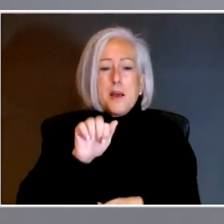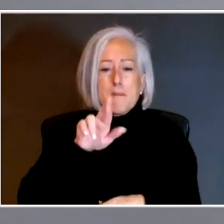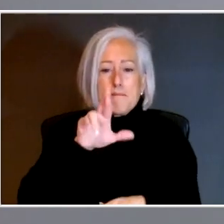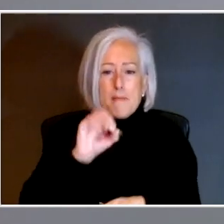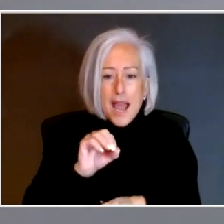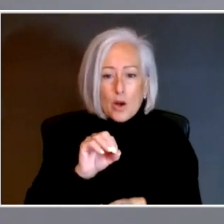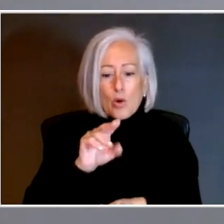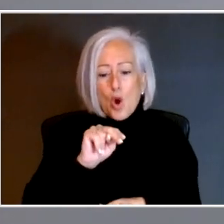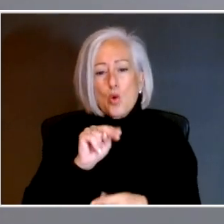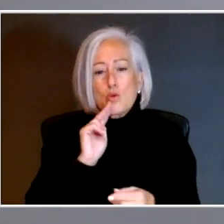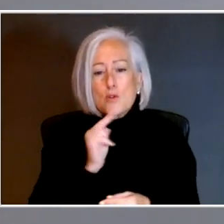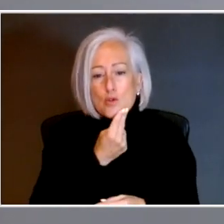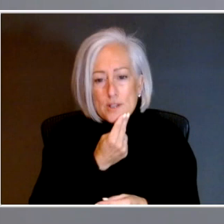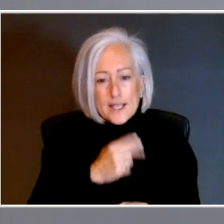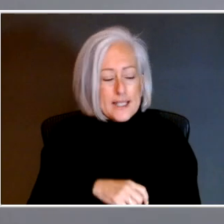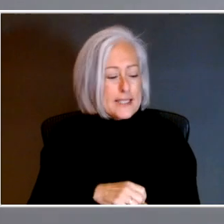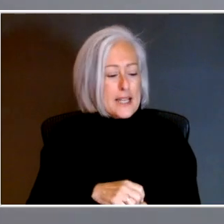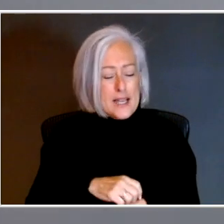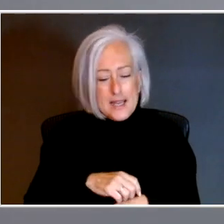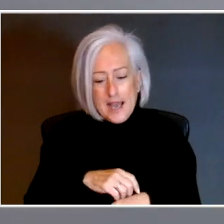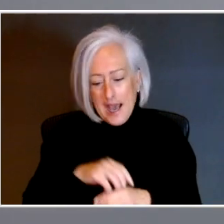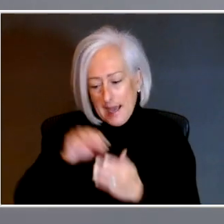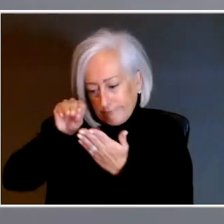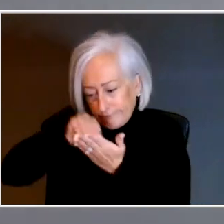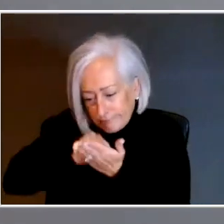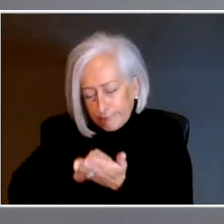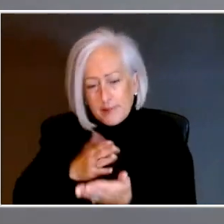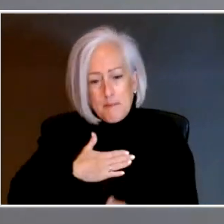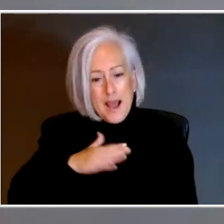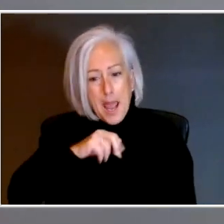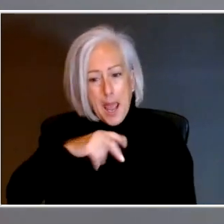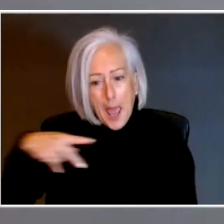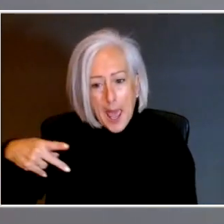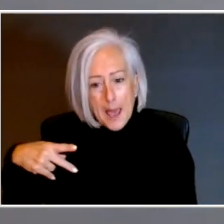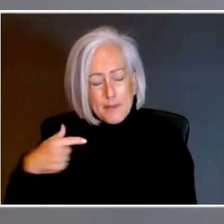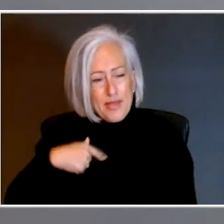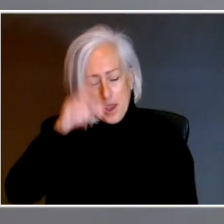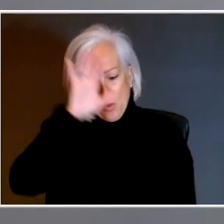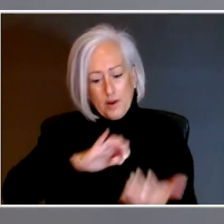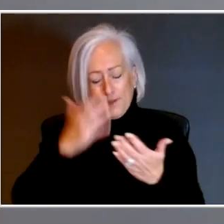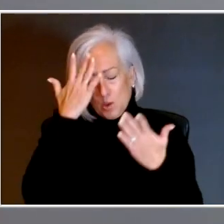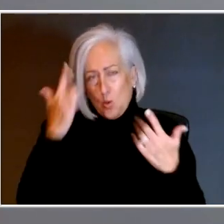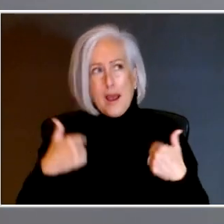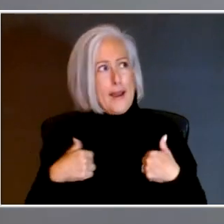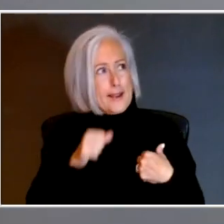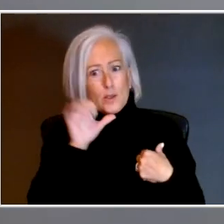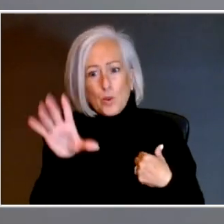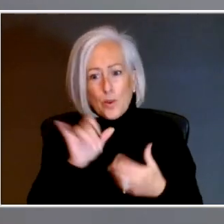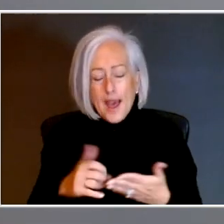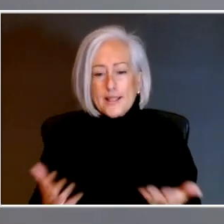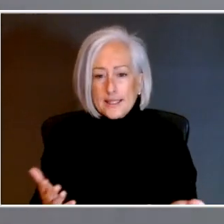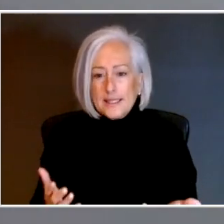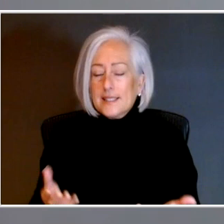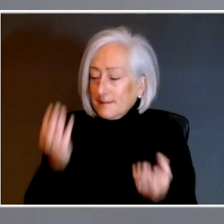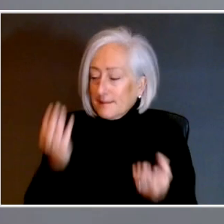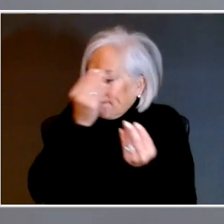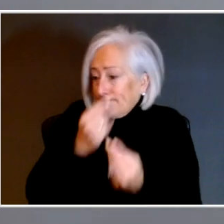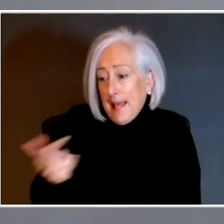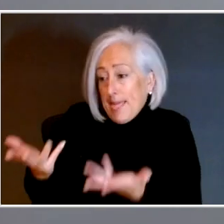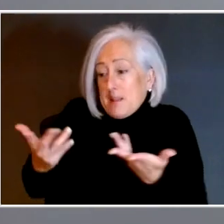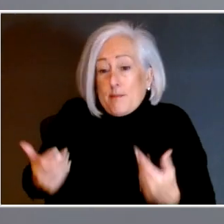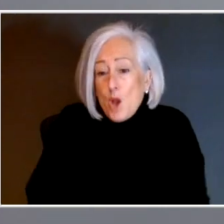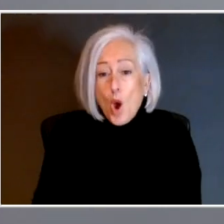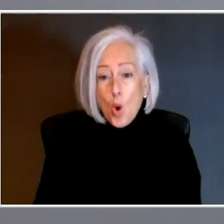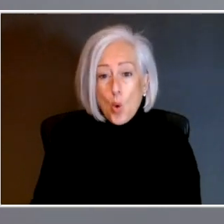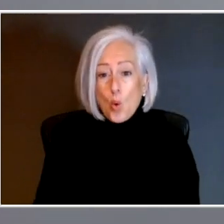was tracking it in a calorie tracking app, and they were sort of confused why I wasn't doing that. And so I sort of just told them, what